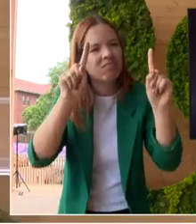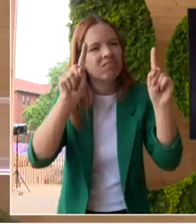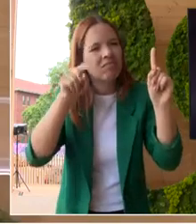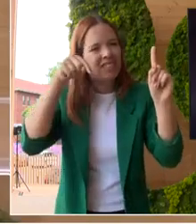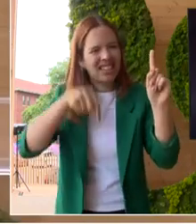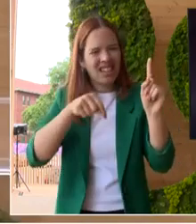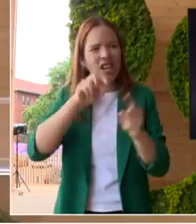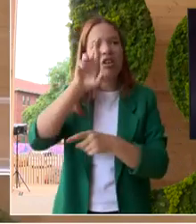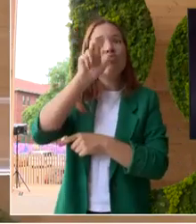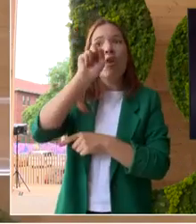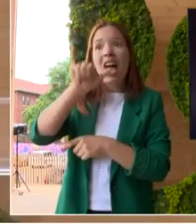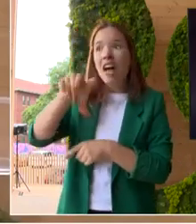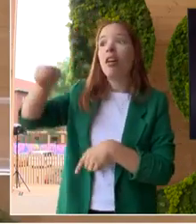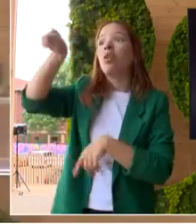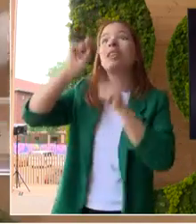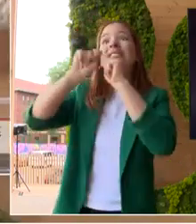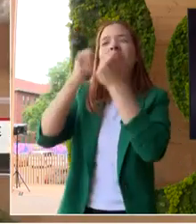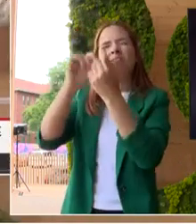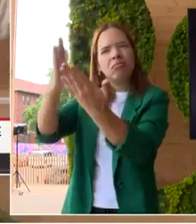up.